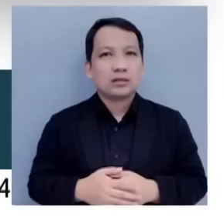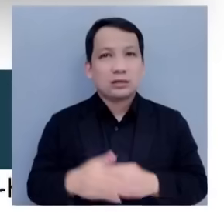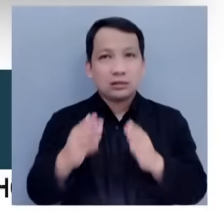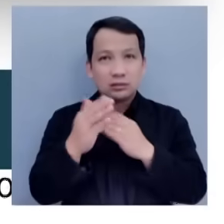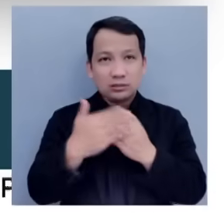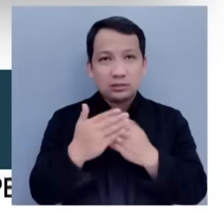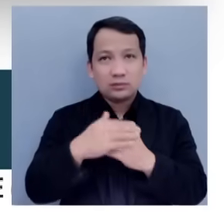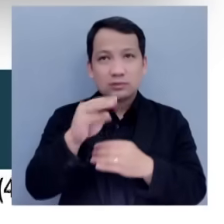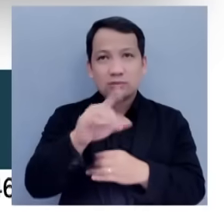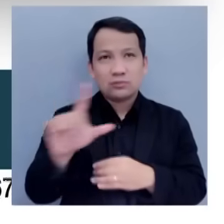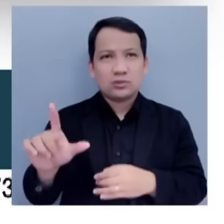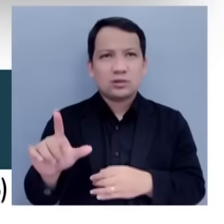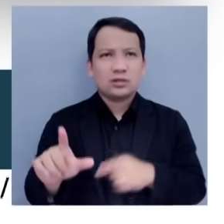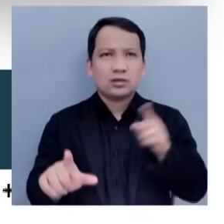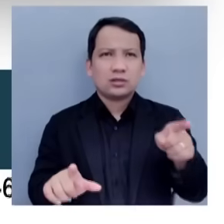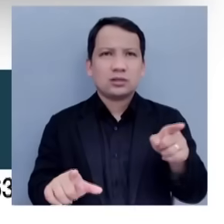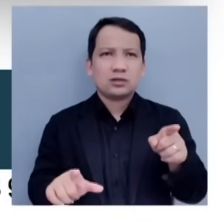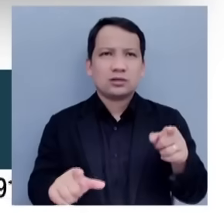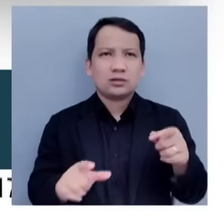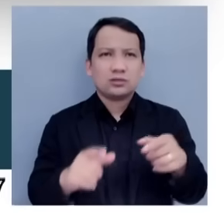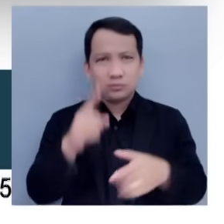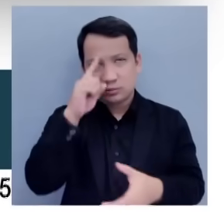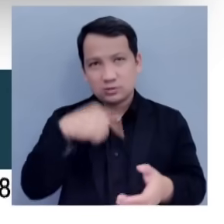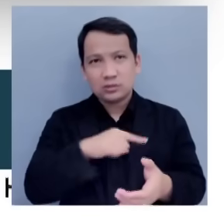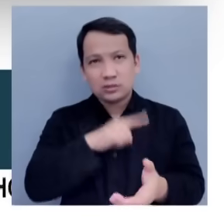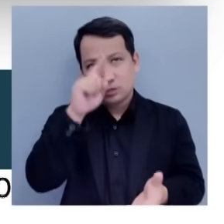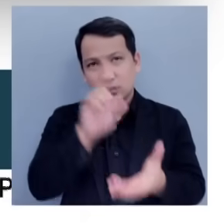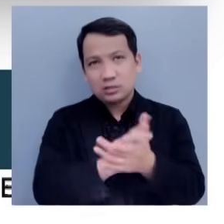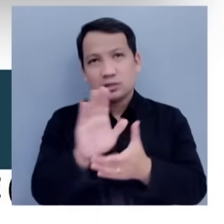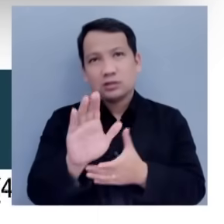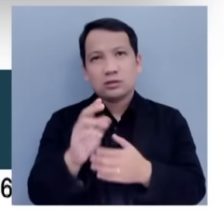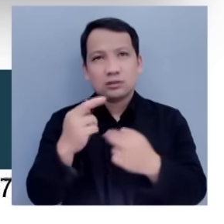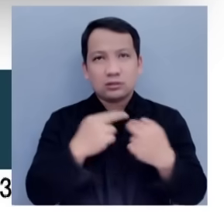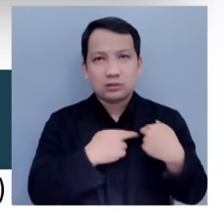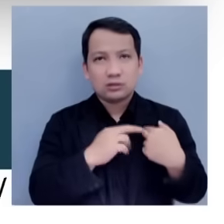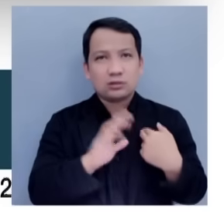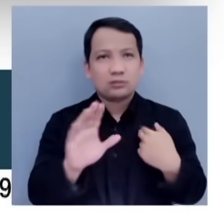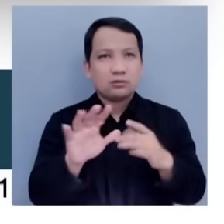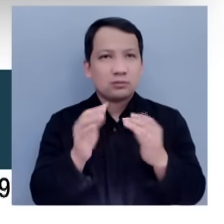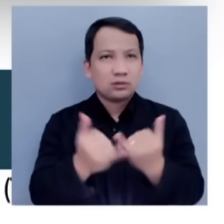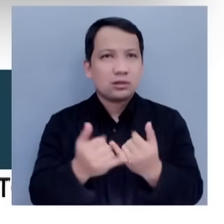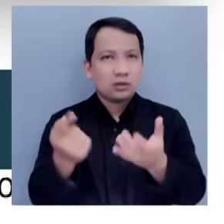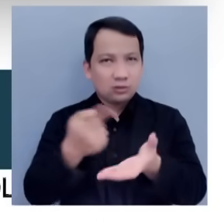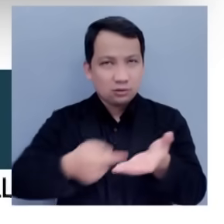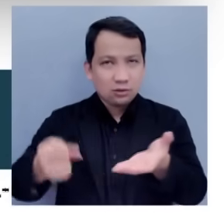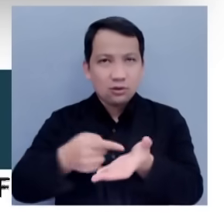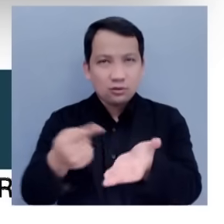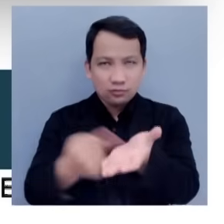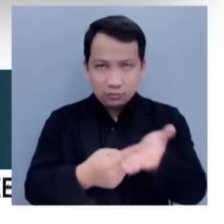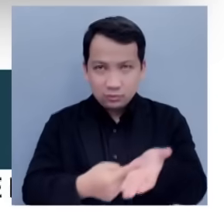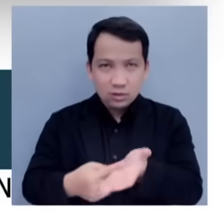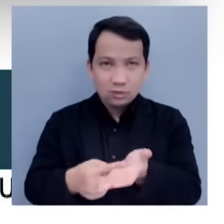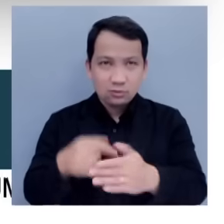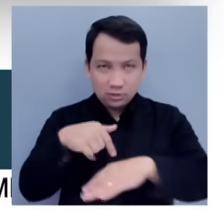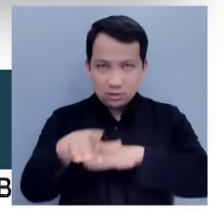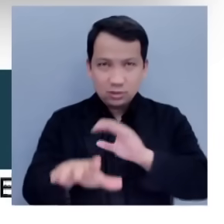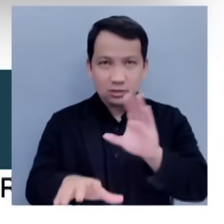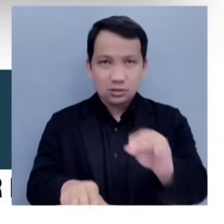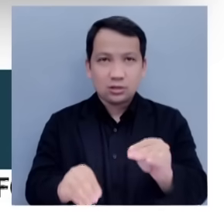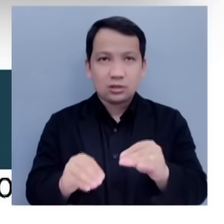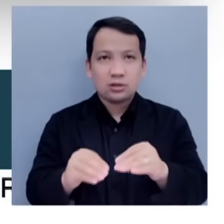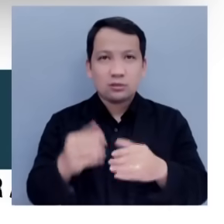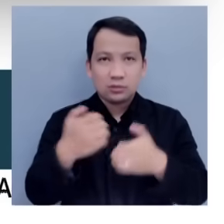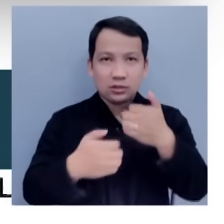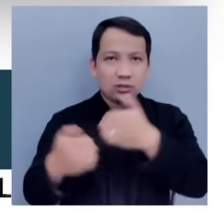Responsable naman ang SM, makikipagtulungan po sa amin yan, kaya po kami mag-uusap-usap tungkol po. Magpapadala ng ating mga inhinyero